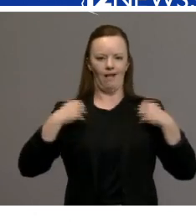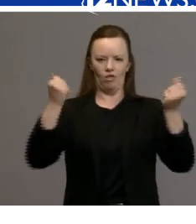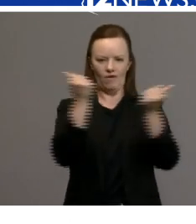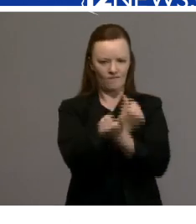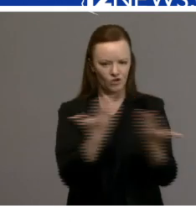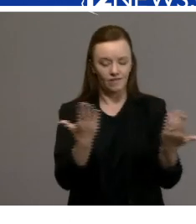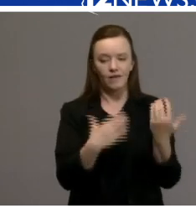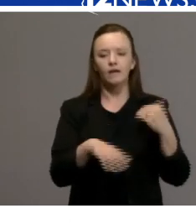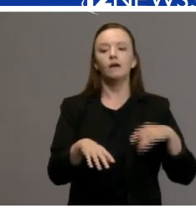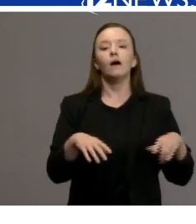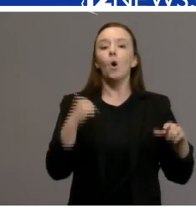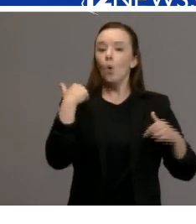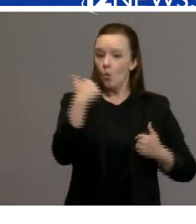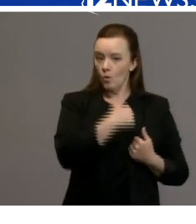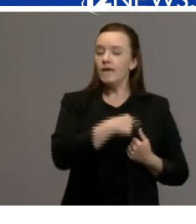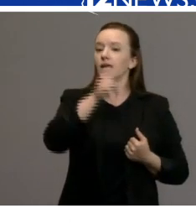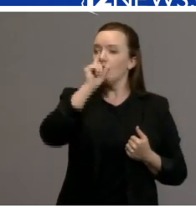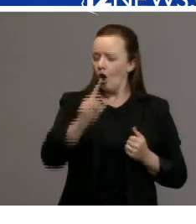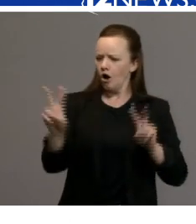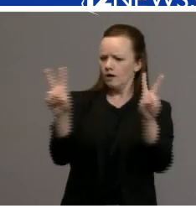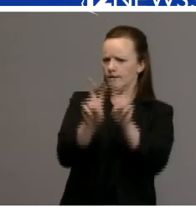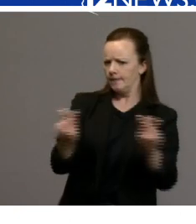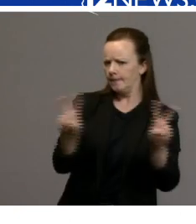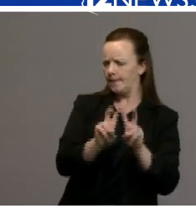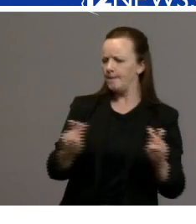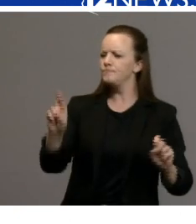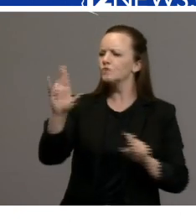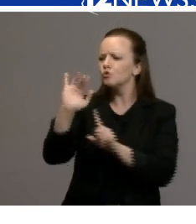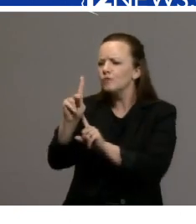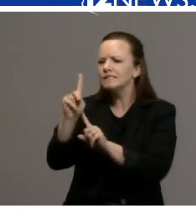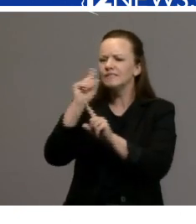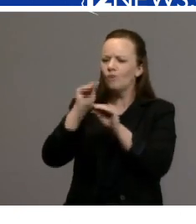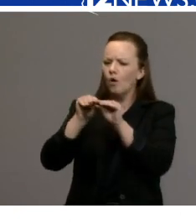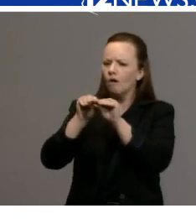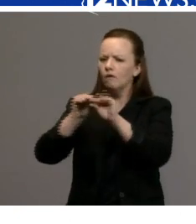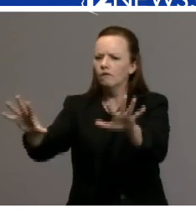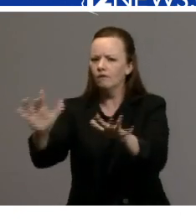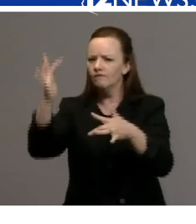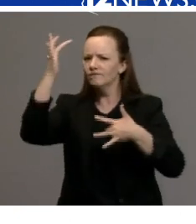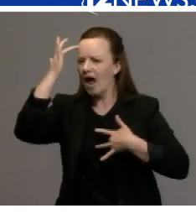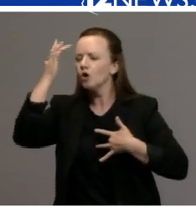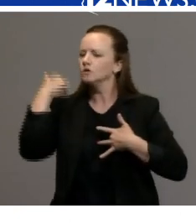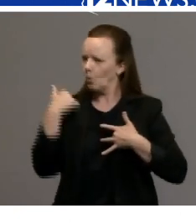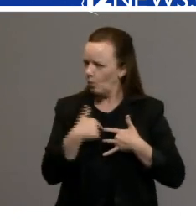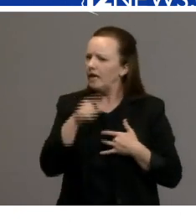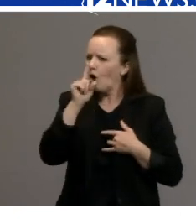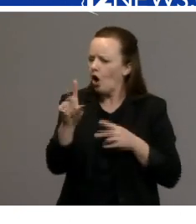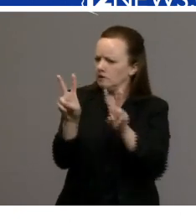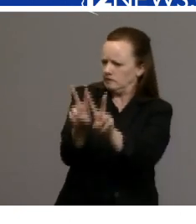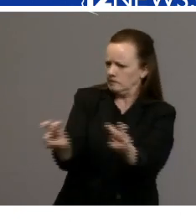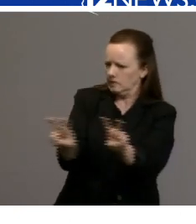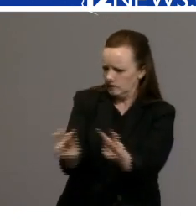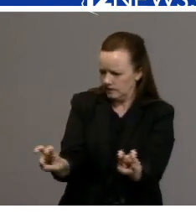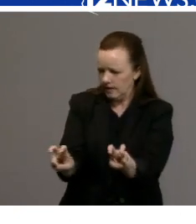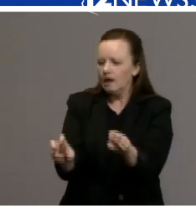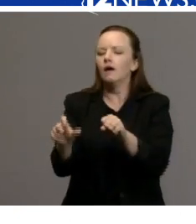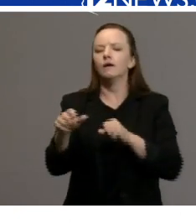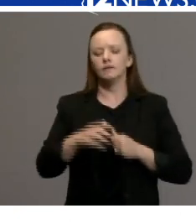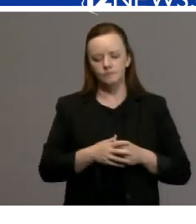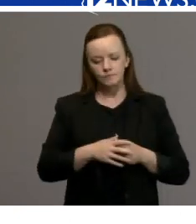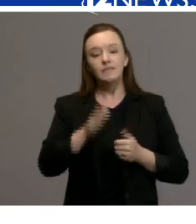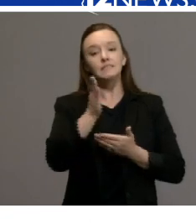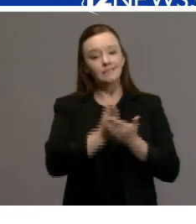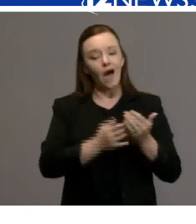the virus, and that's one of the things that we're taking into account with the flexibility is those kids that may have family